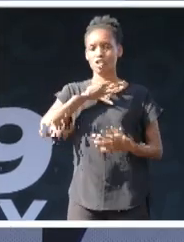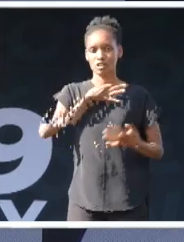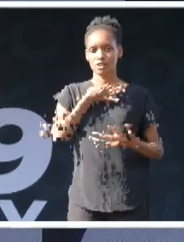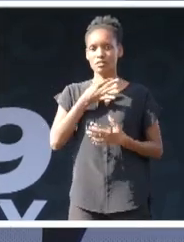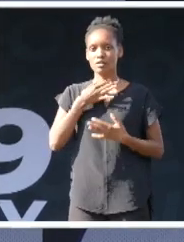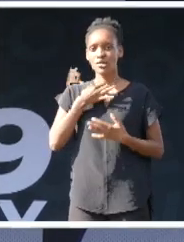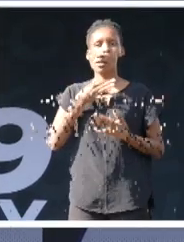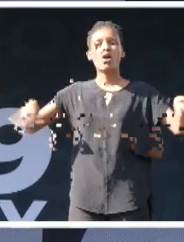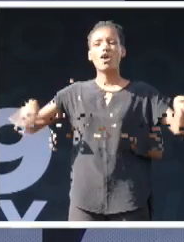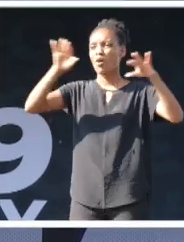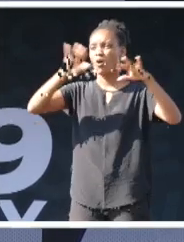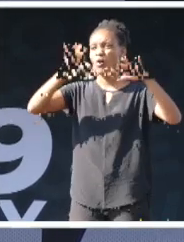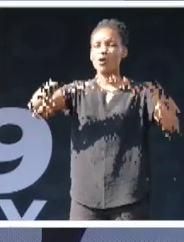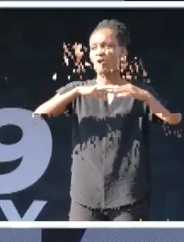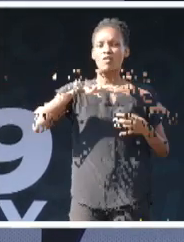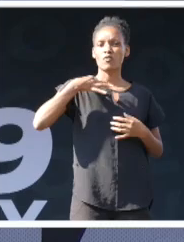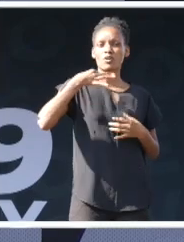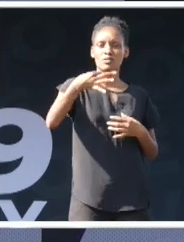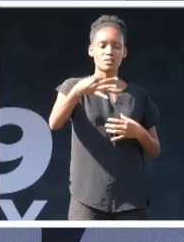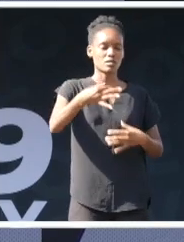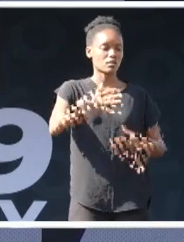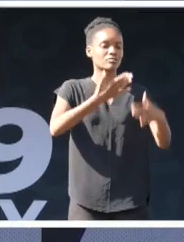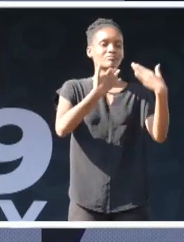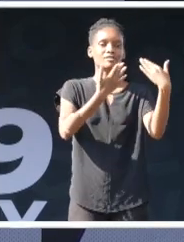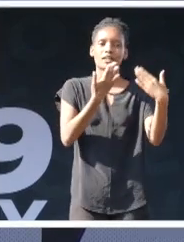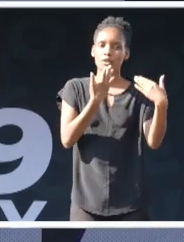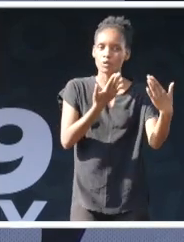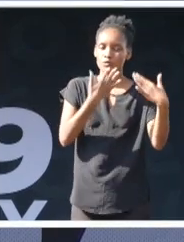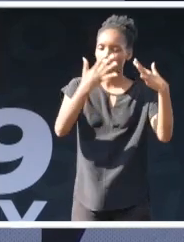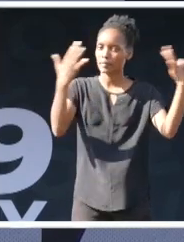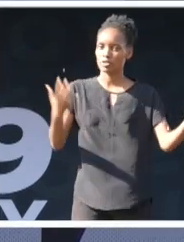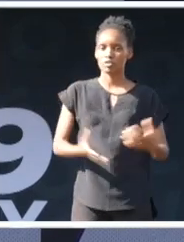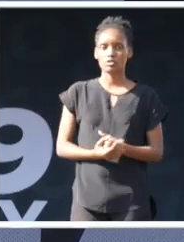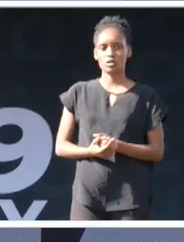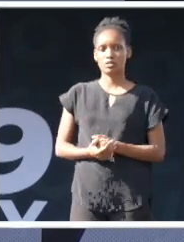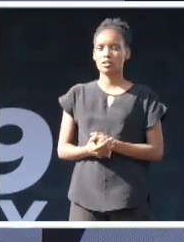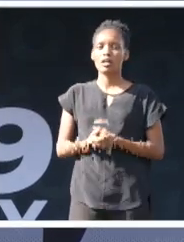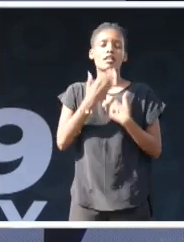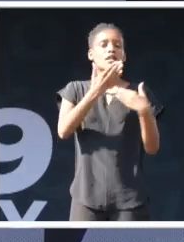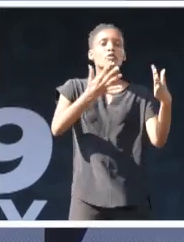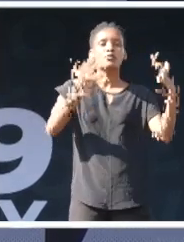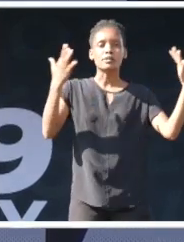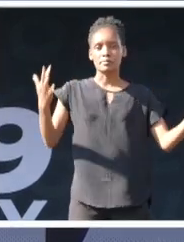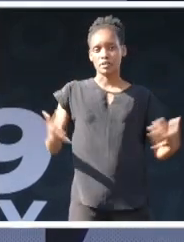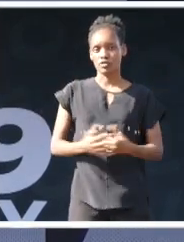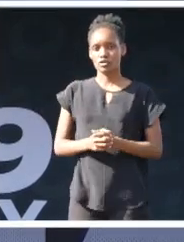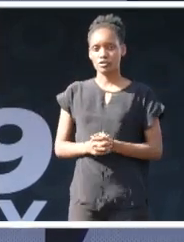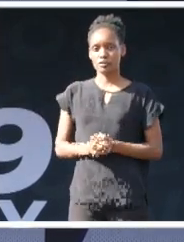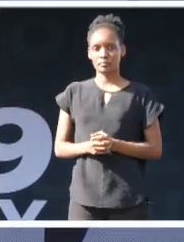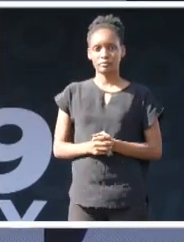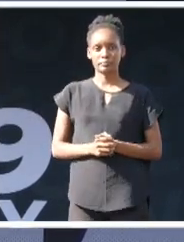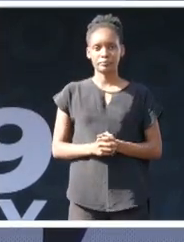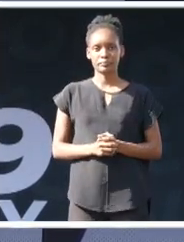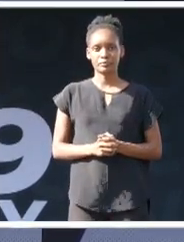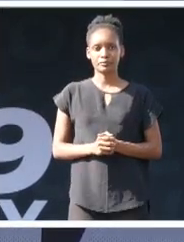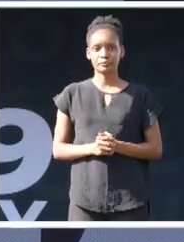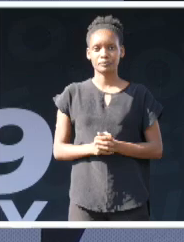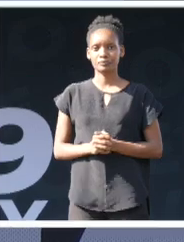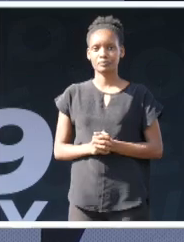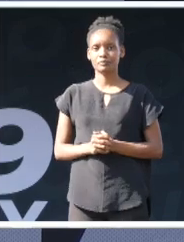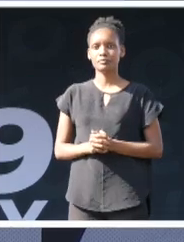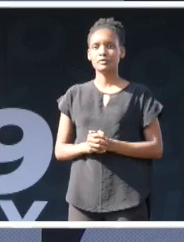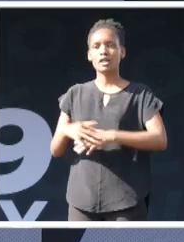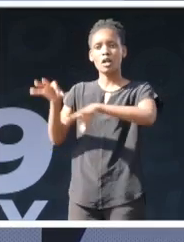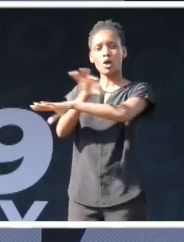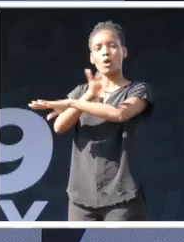our volunteers. Thank you very much. Thank you very much. To our field